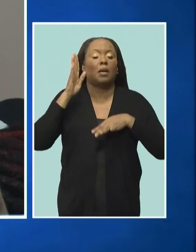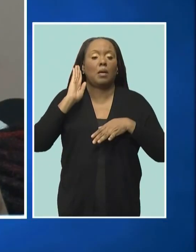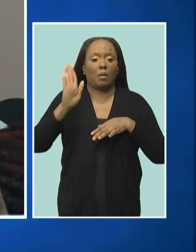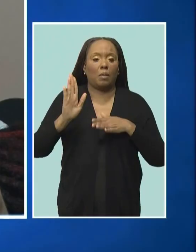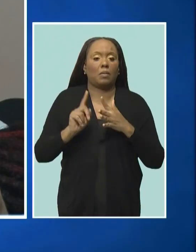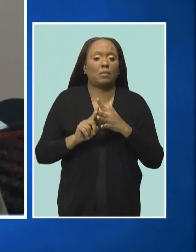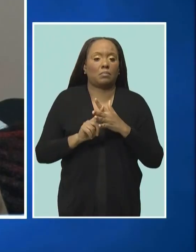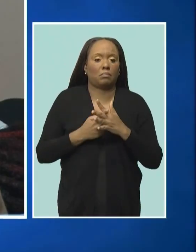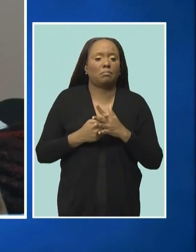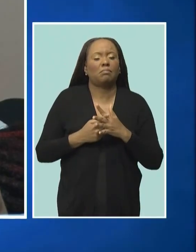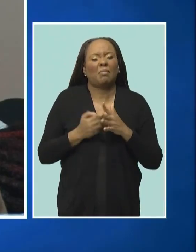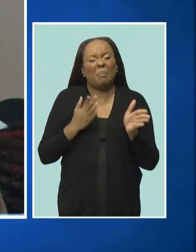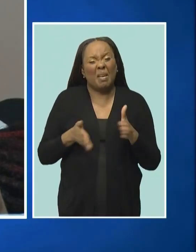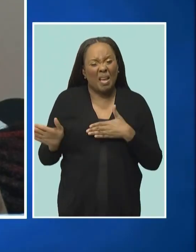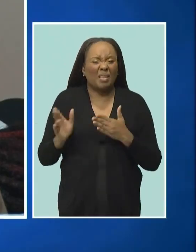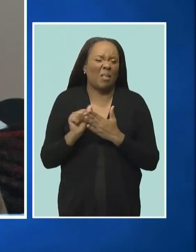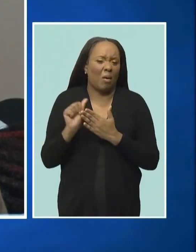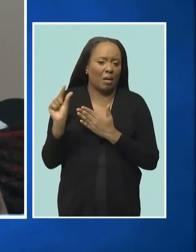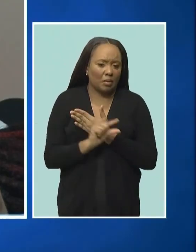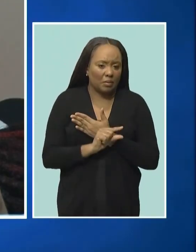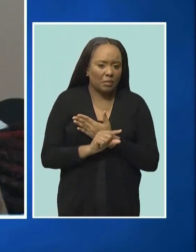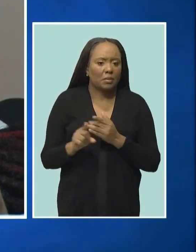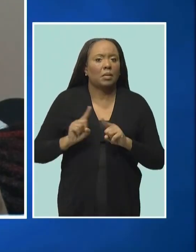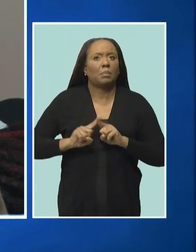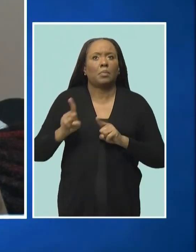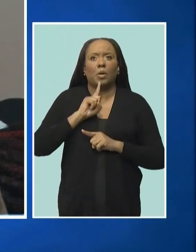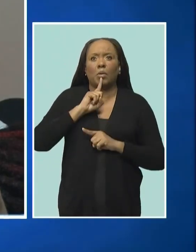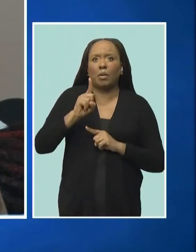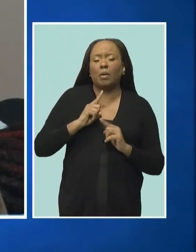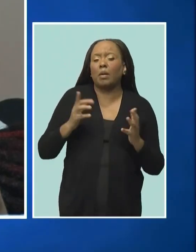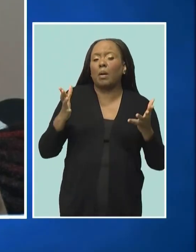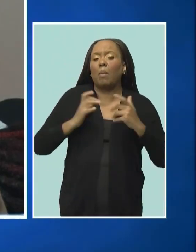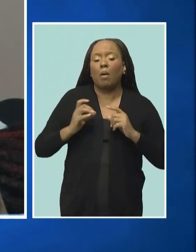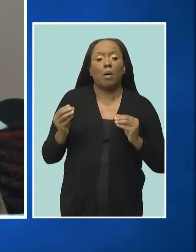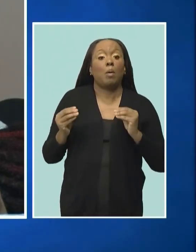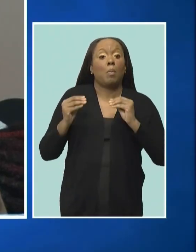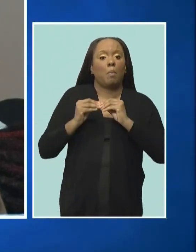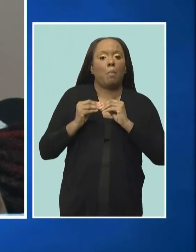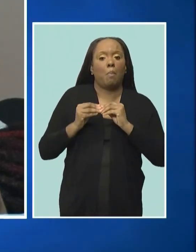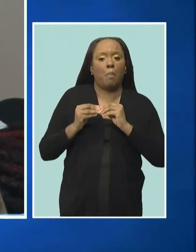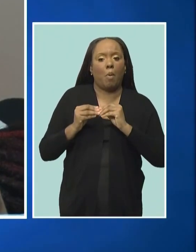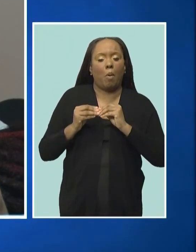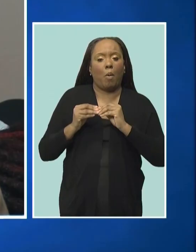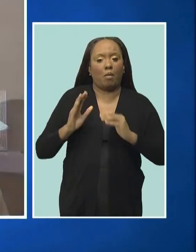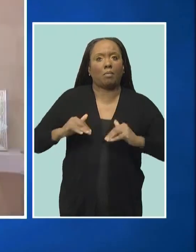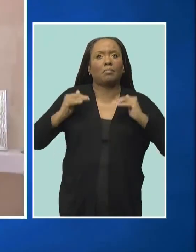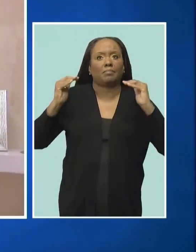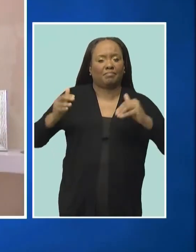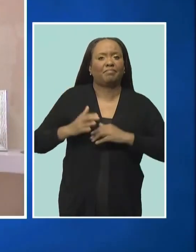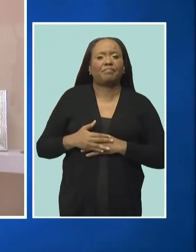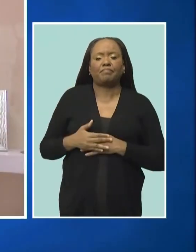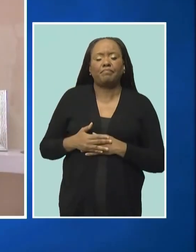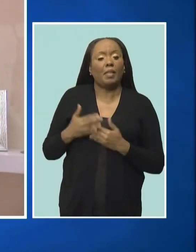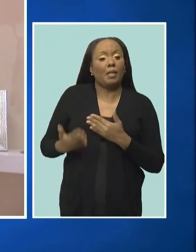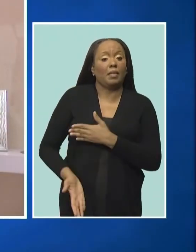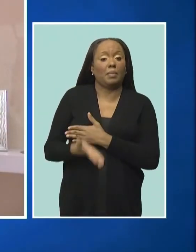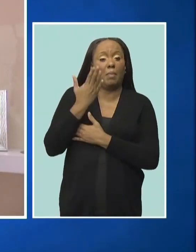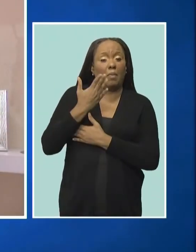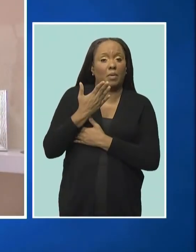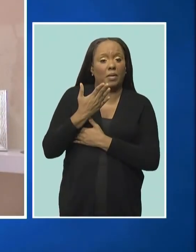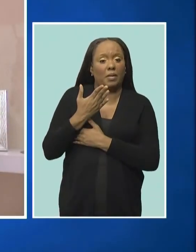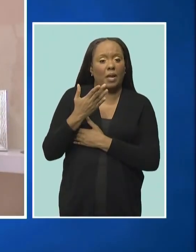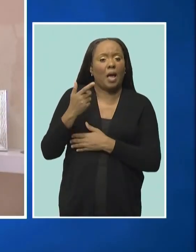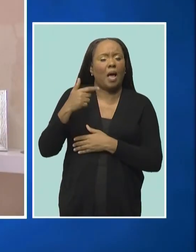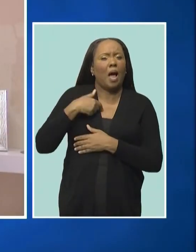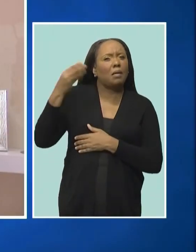August, but Ms. Primus has her eyes on the export market. I was actually told about Export Barbados up to this morning, so I'm